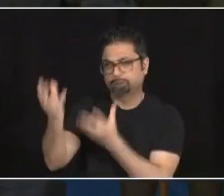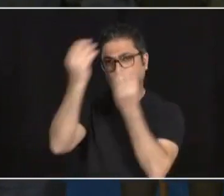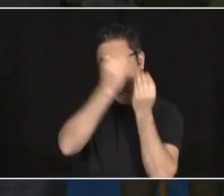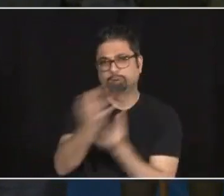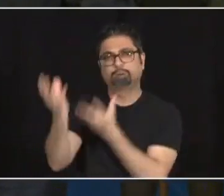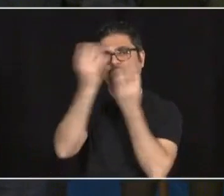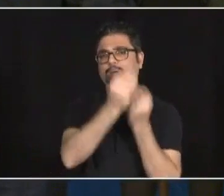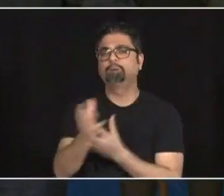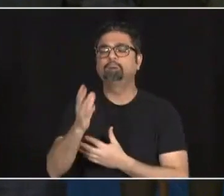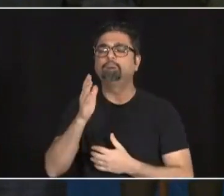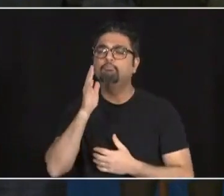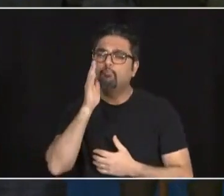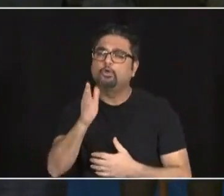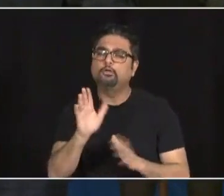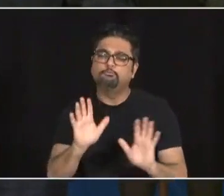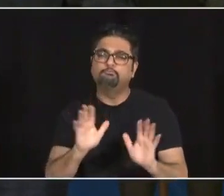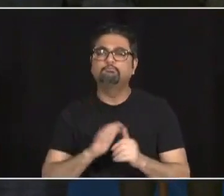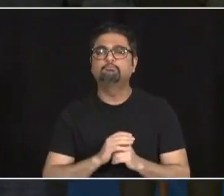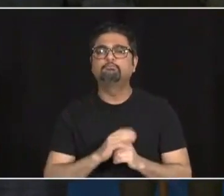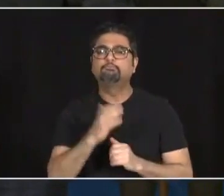Follow-up? Thank you very much.